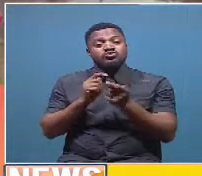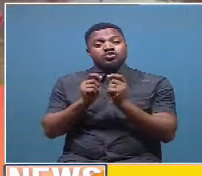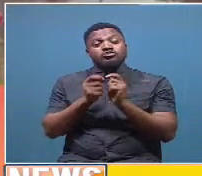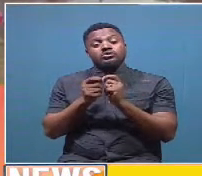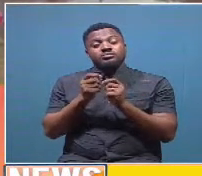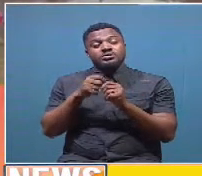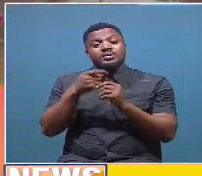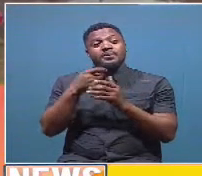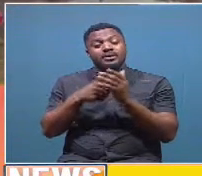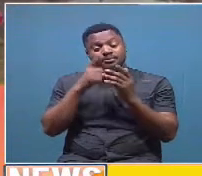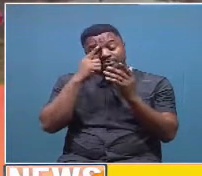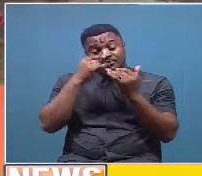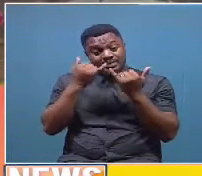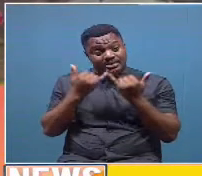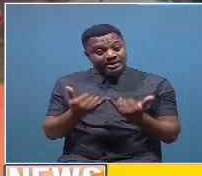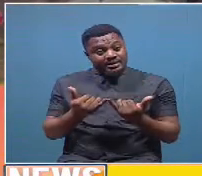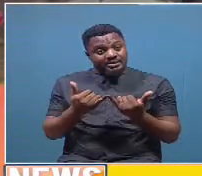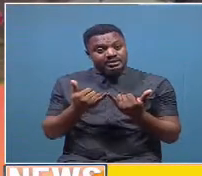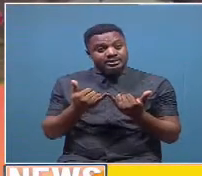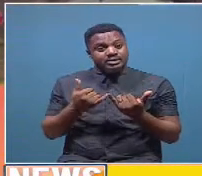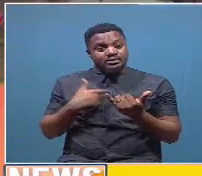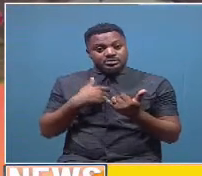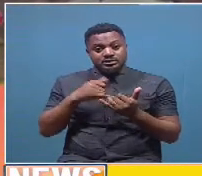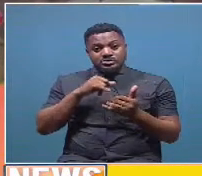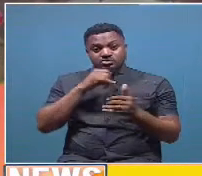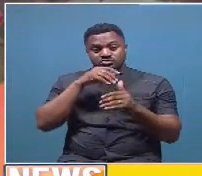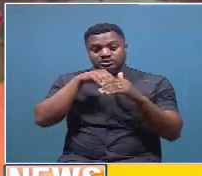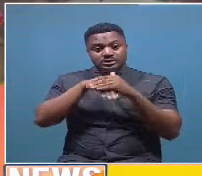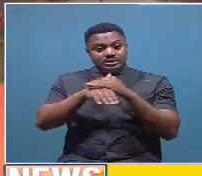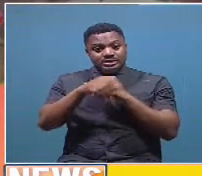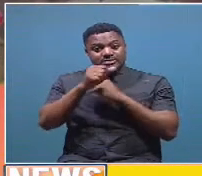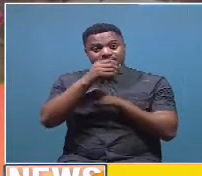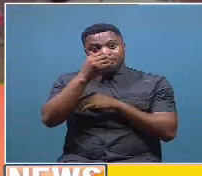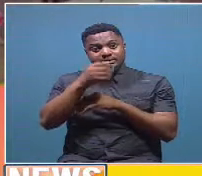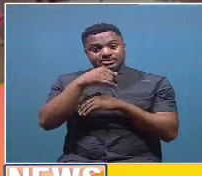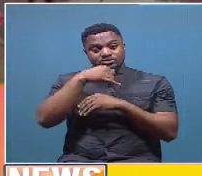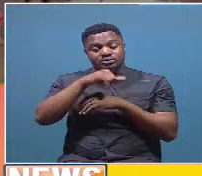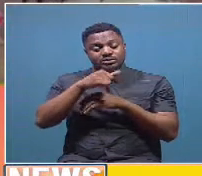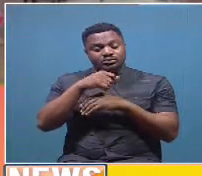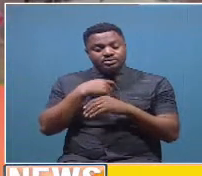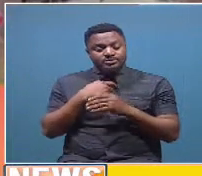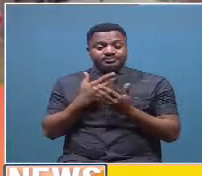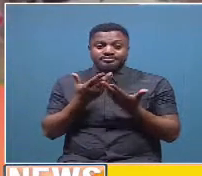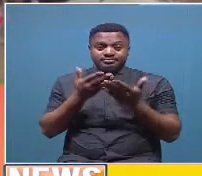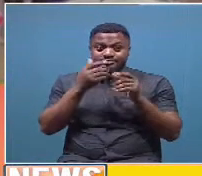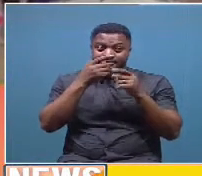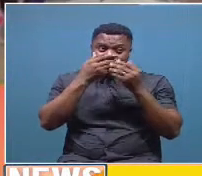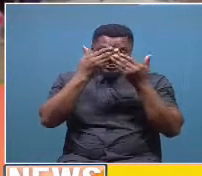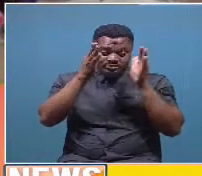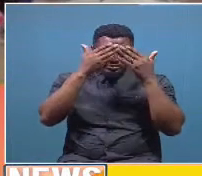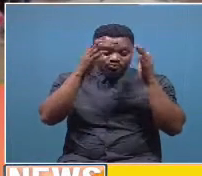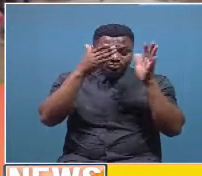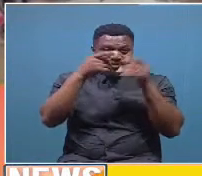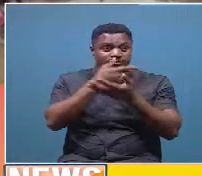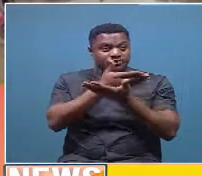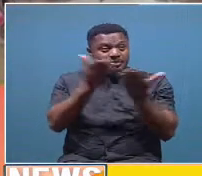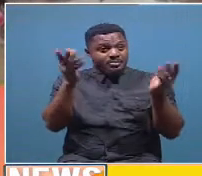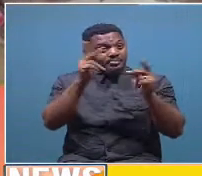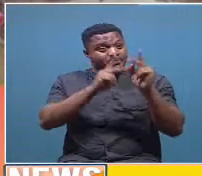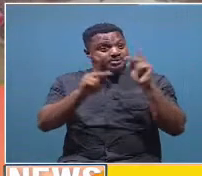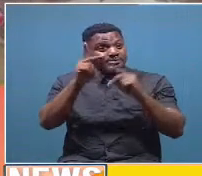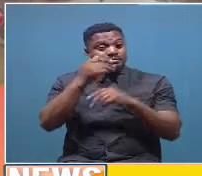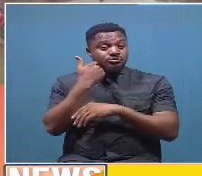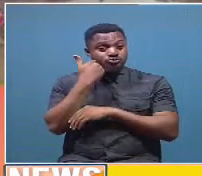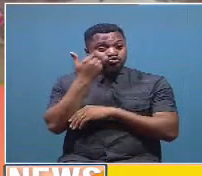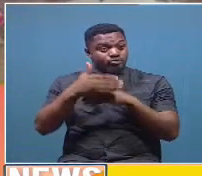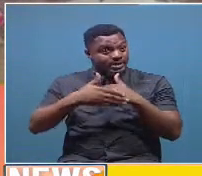But for now, since we haven't entered into the 10%, we are creating awareness for our clients